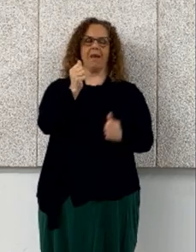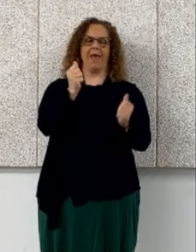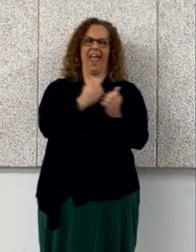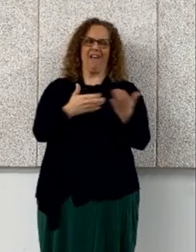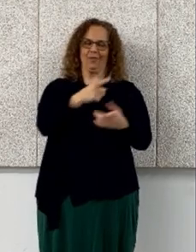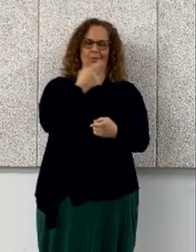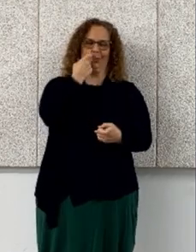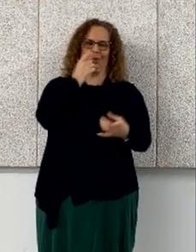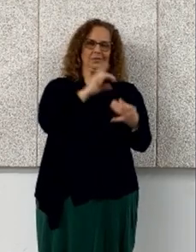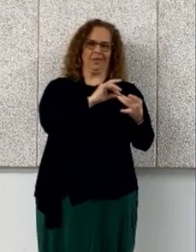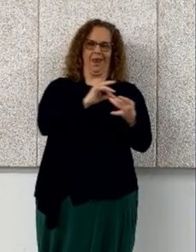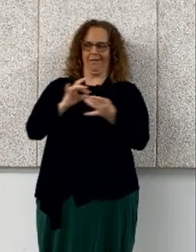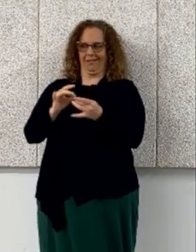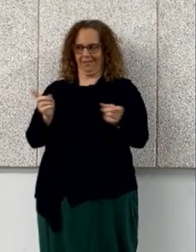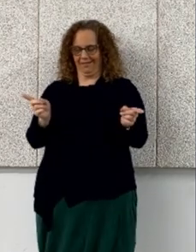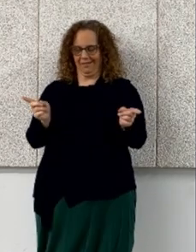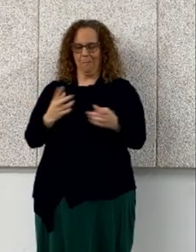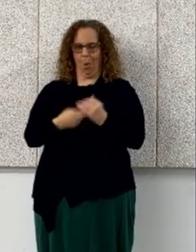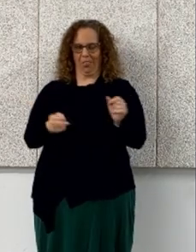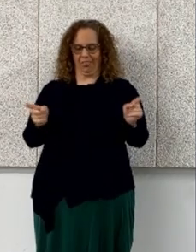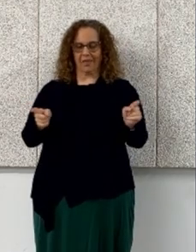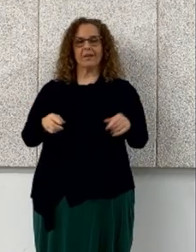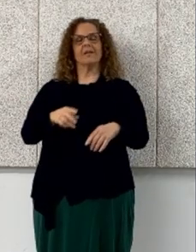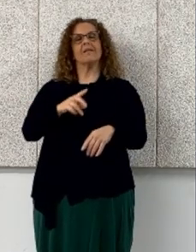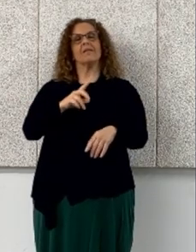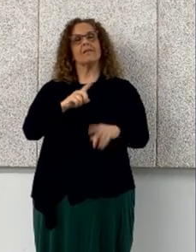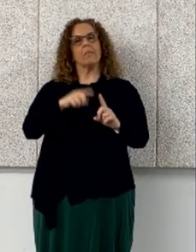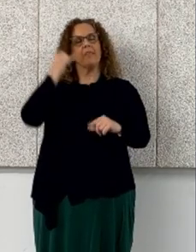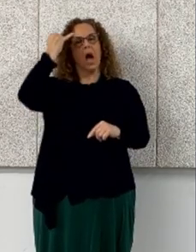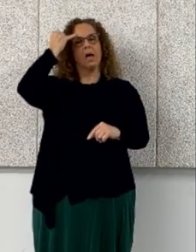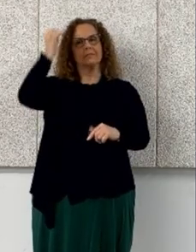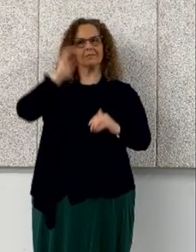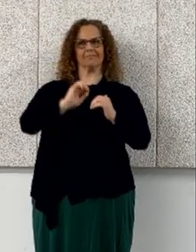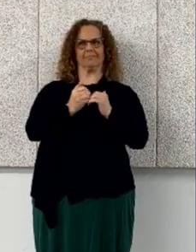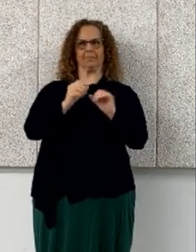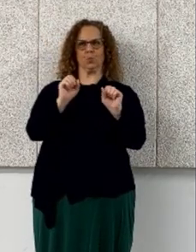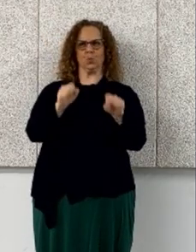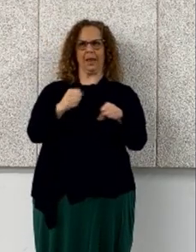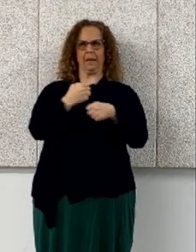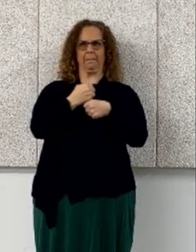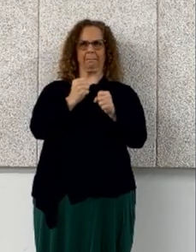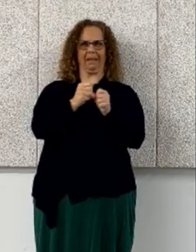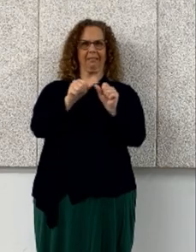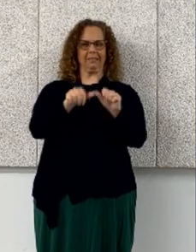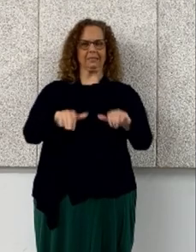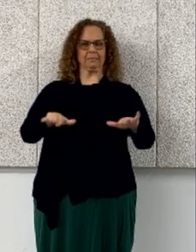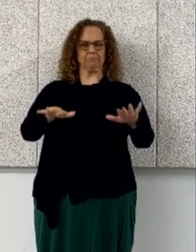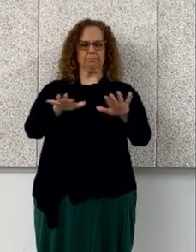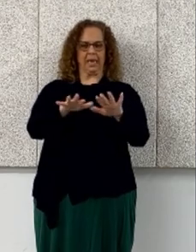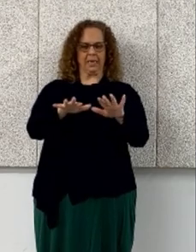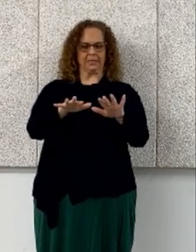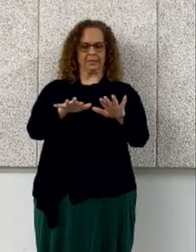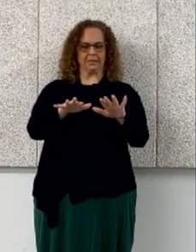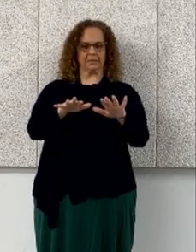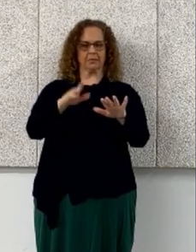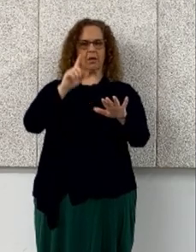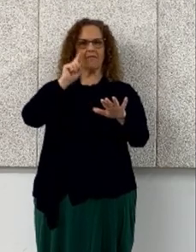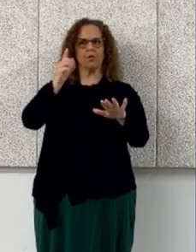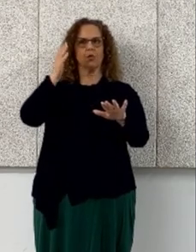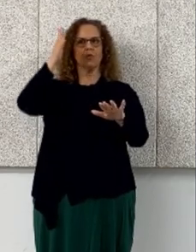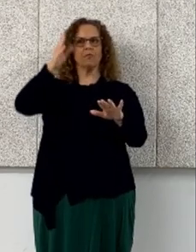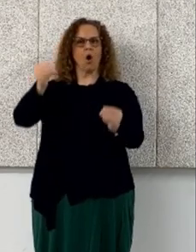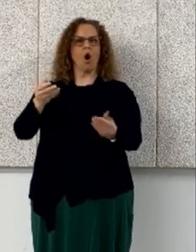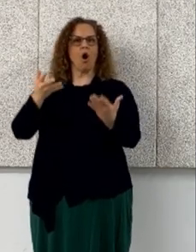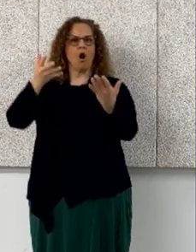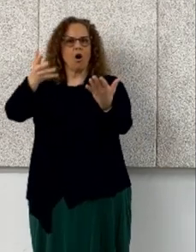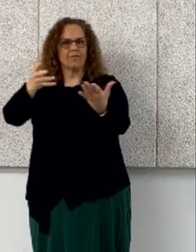of how you can make the space for the offerings to come so that people feel like you really want to know,